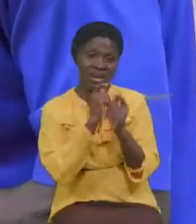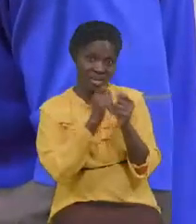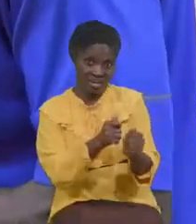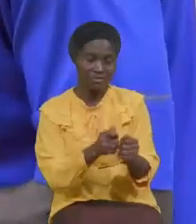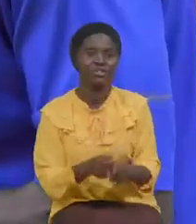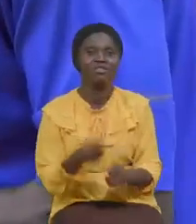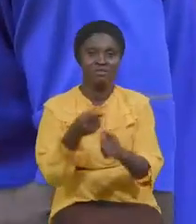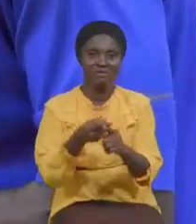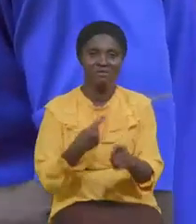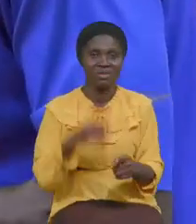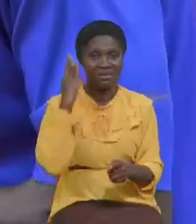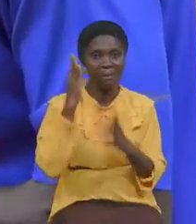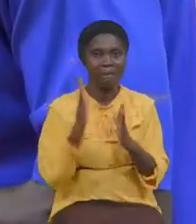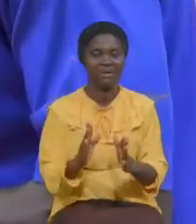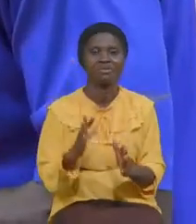God bless you.